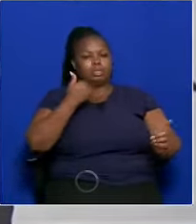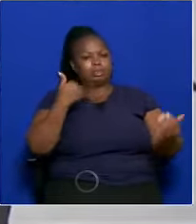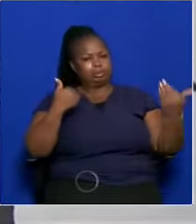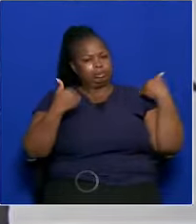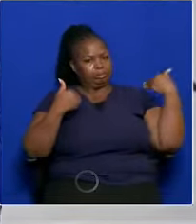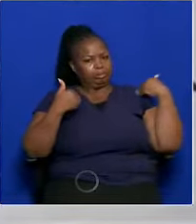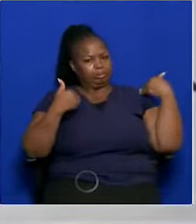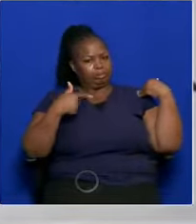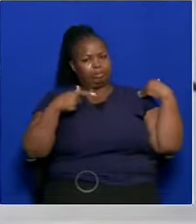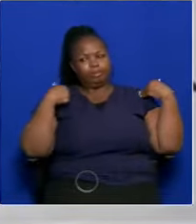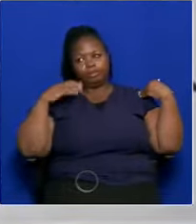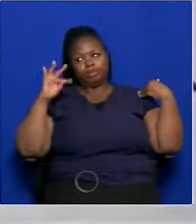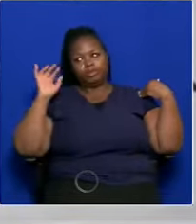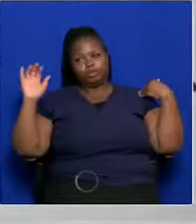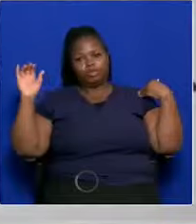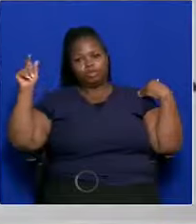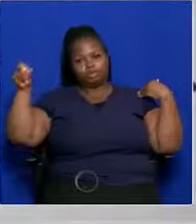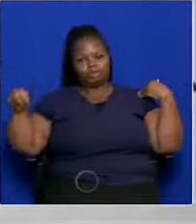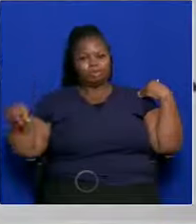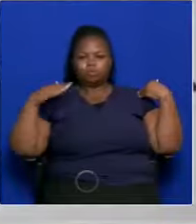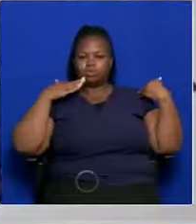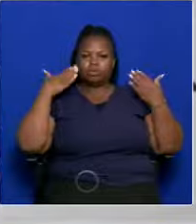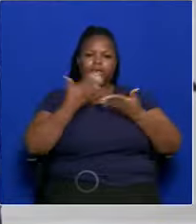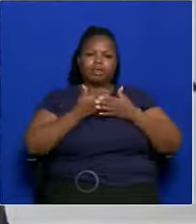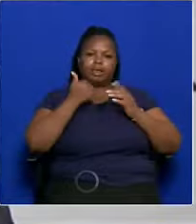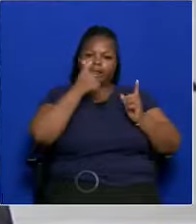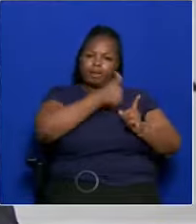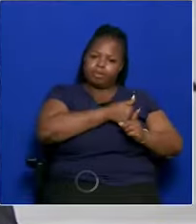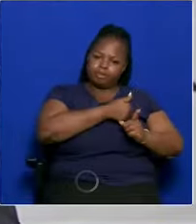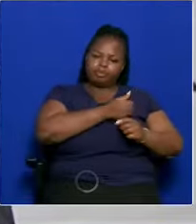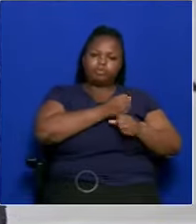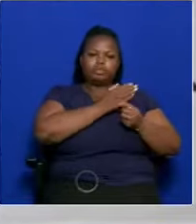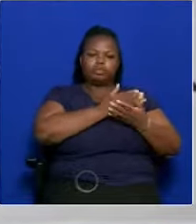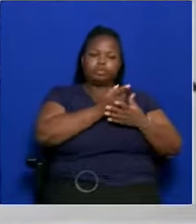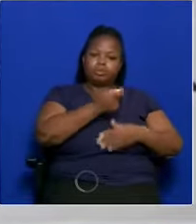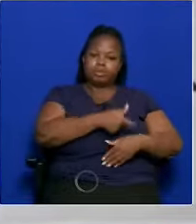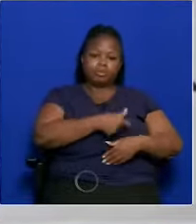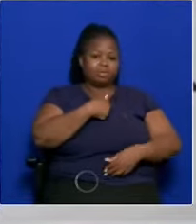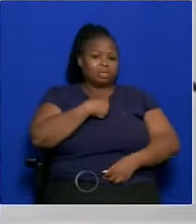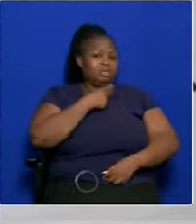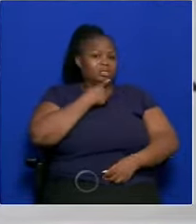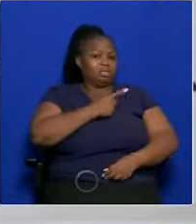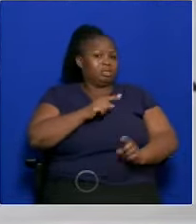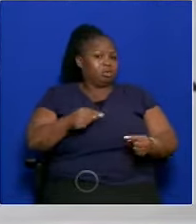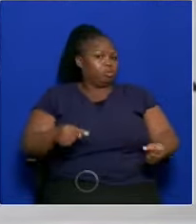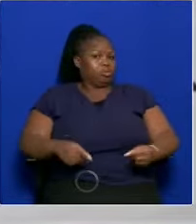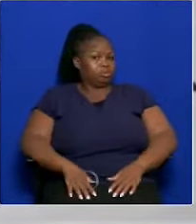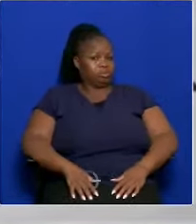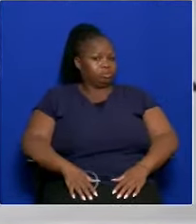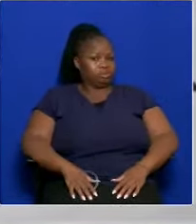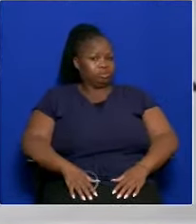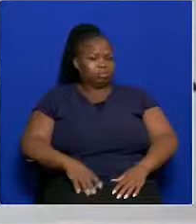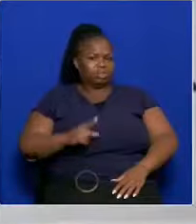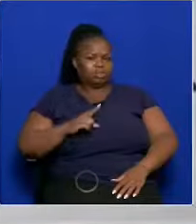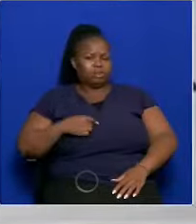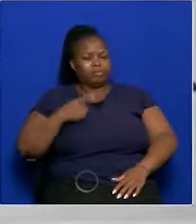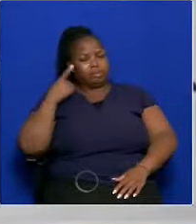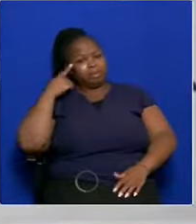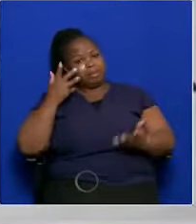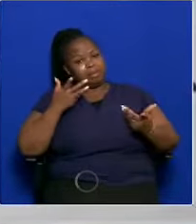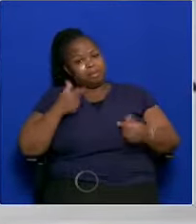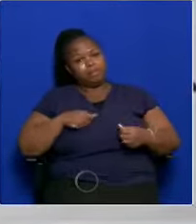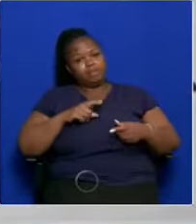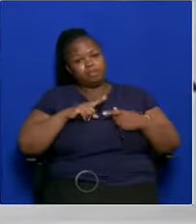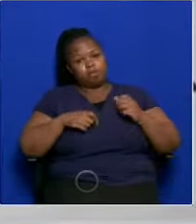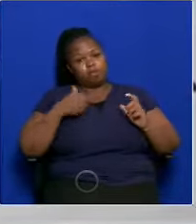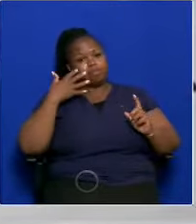somebody who can assist me to make sure the money is paid? I said, I can't. So that is why I'm thinking he got it from Matlala,